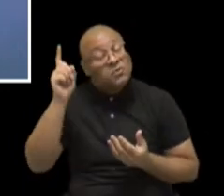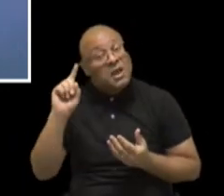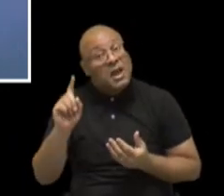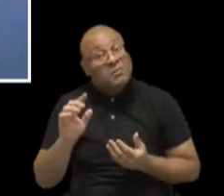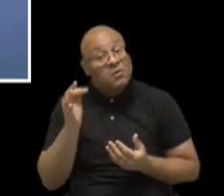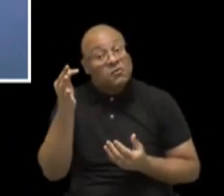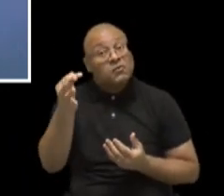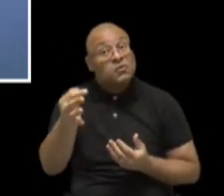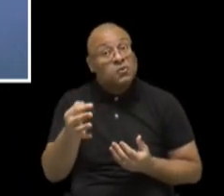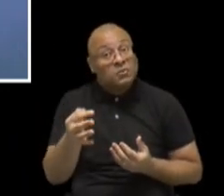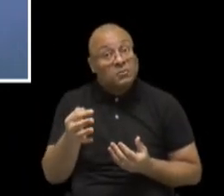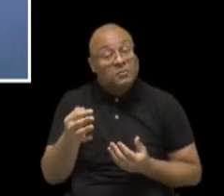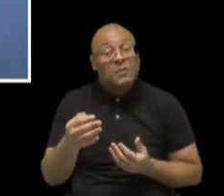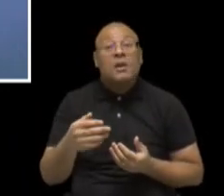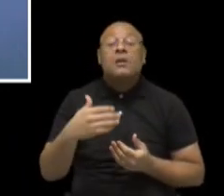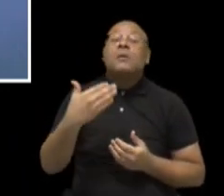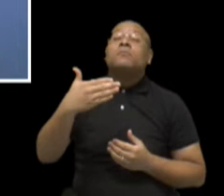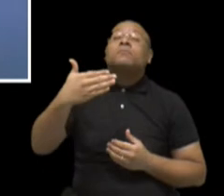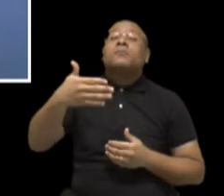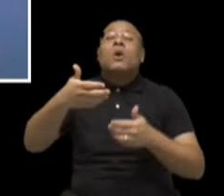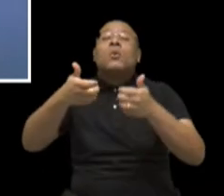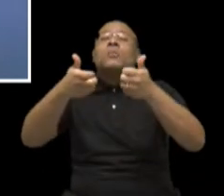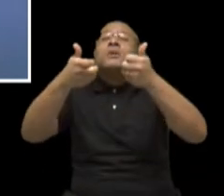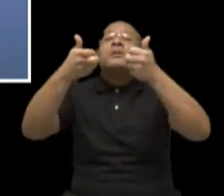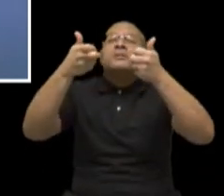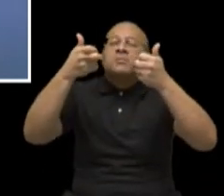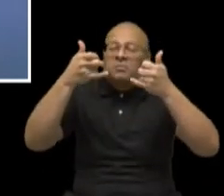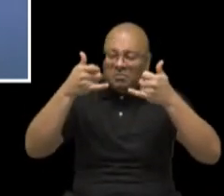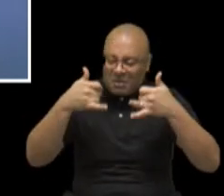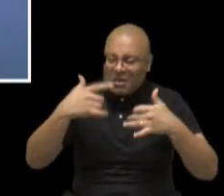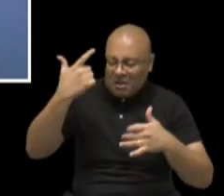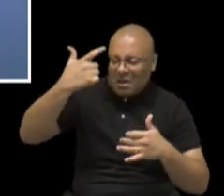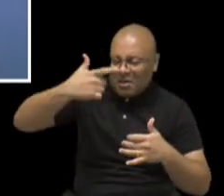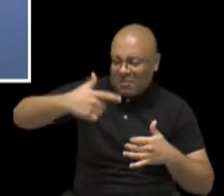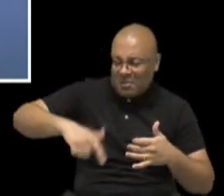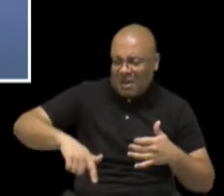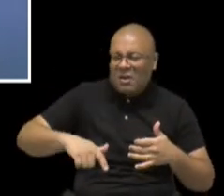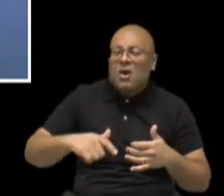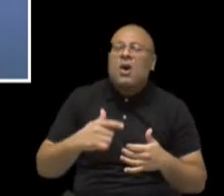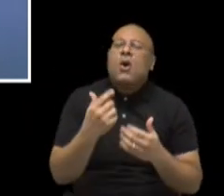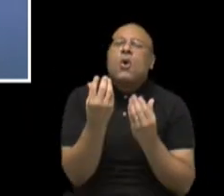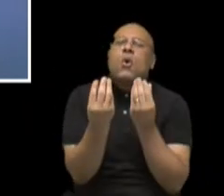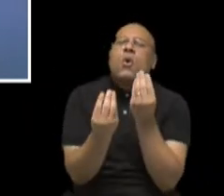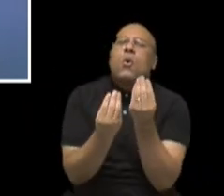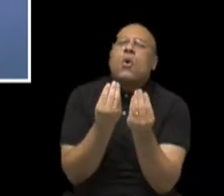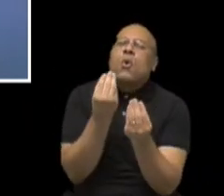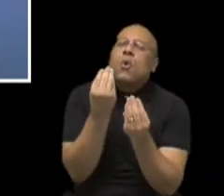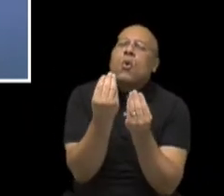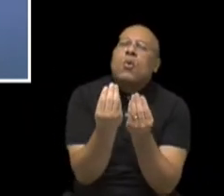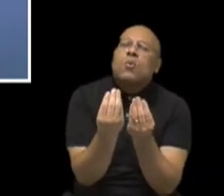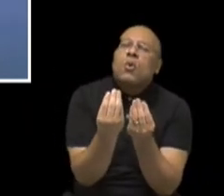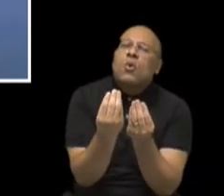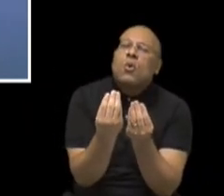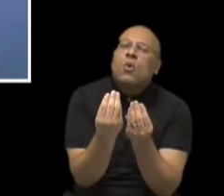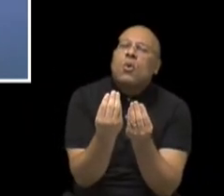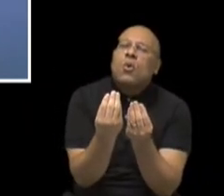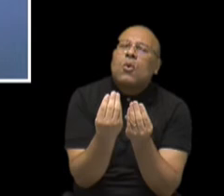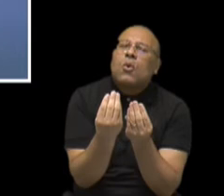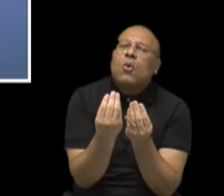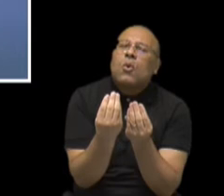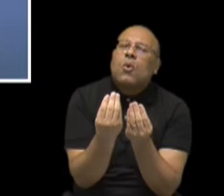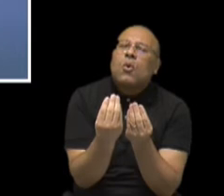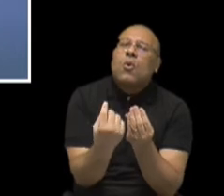were talking about before the Missoni archive, and how is the past? So how does